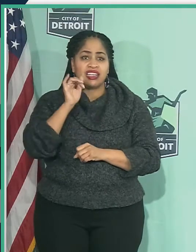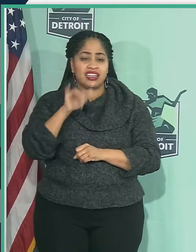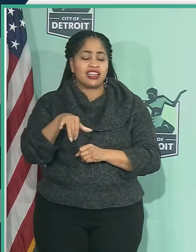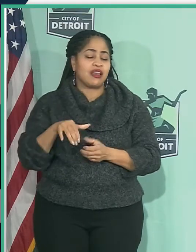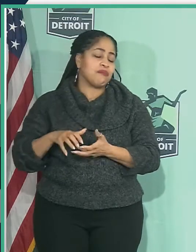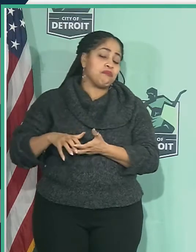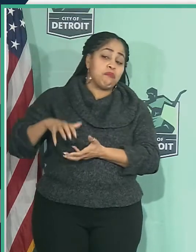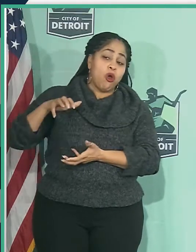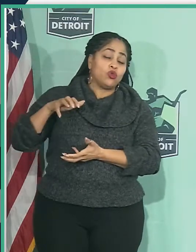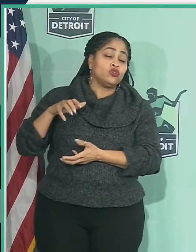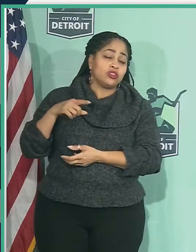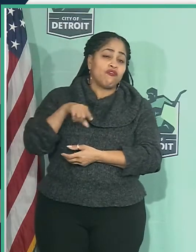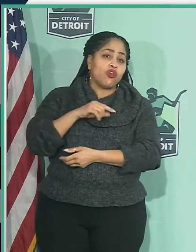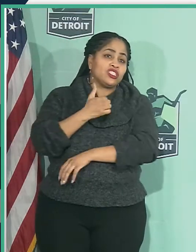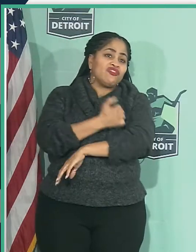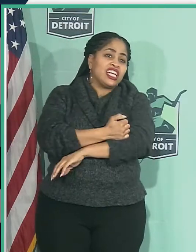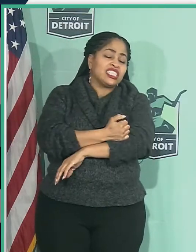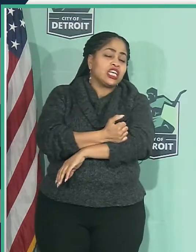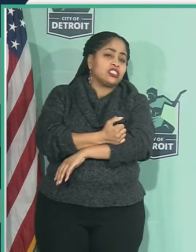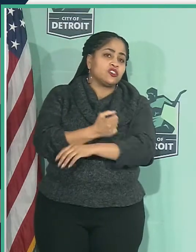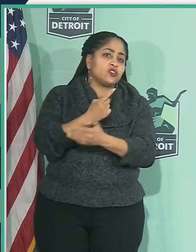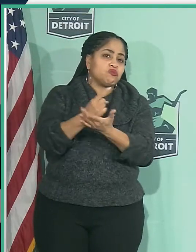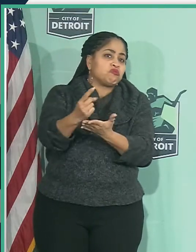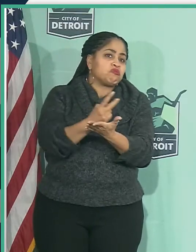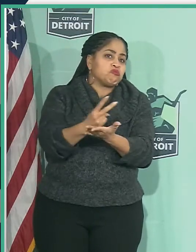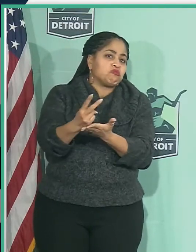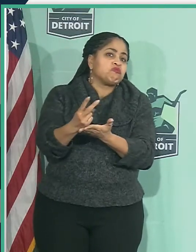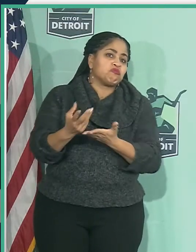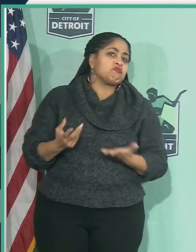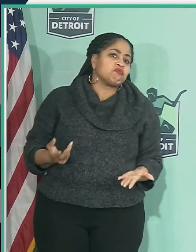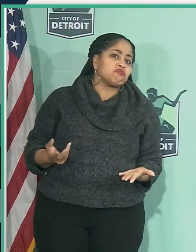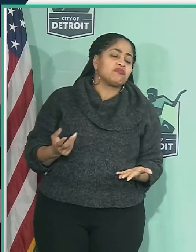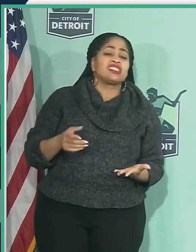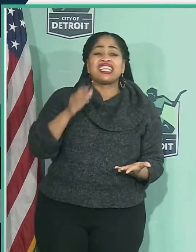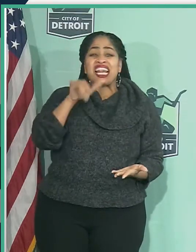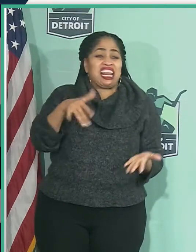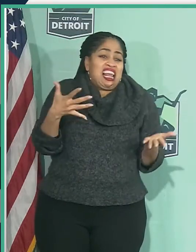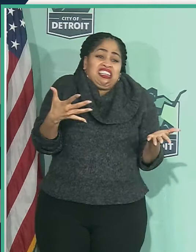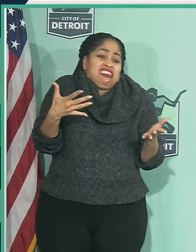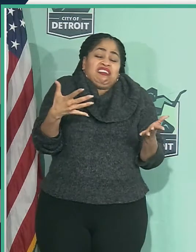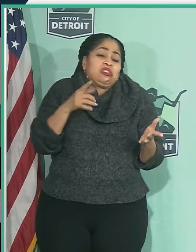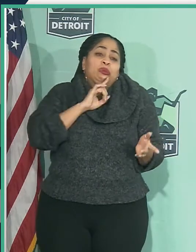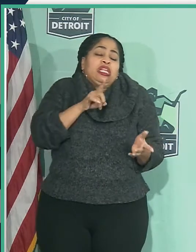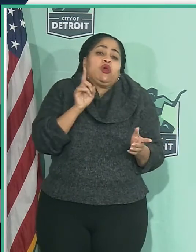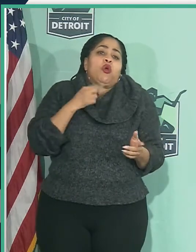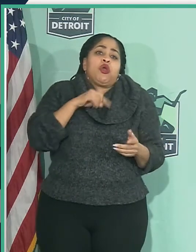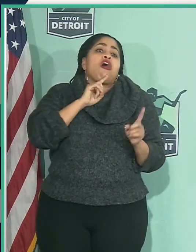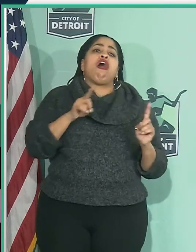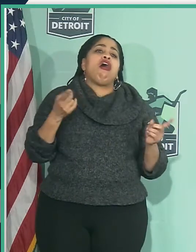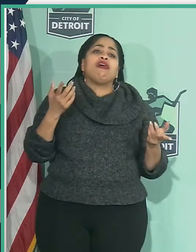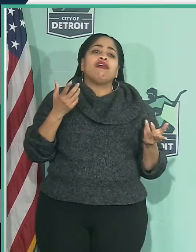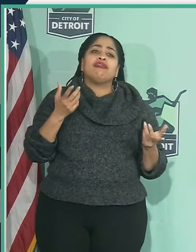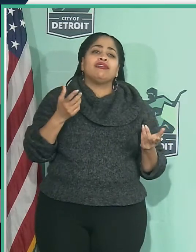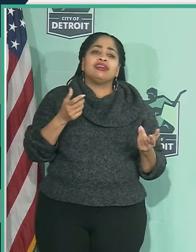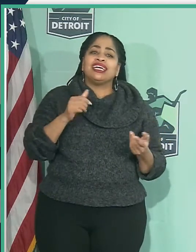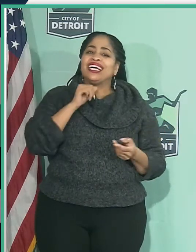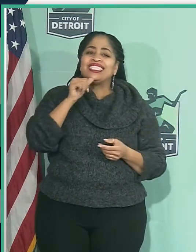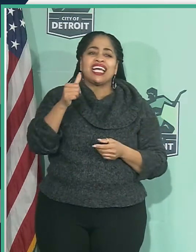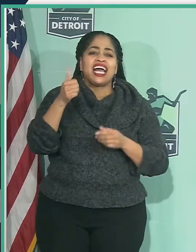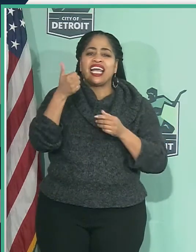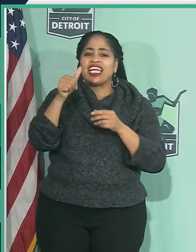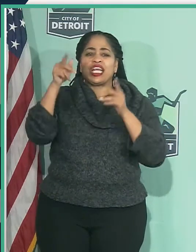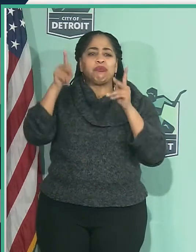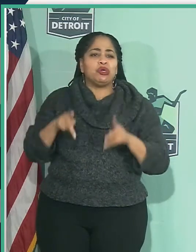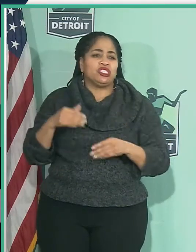of the vaccinations the next 2 or 3 weeks. That's just the reality where we are. It's not Mark Hackle's fault. It's not